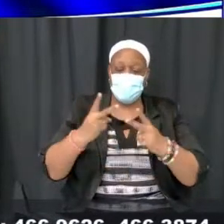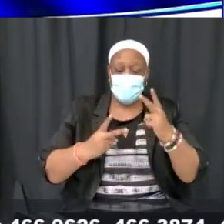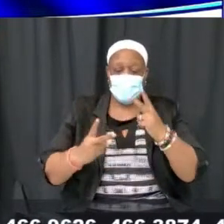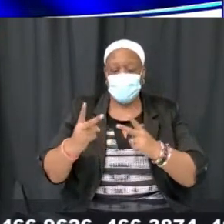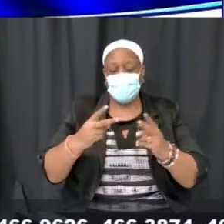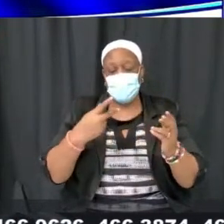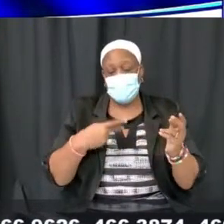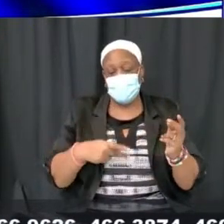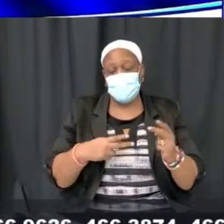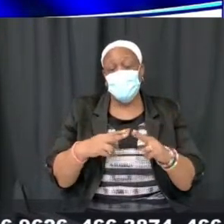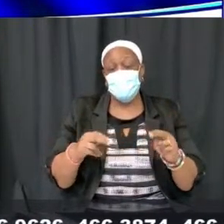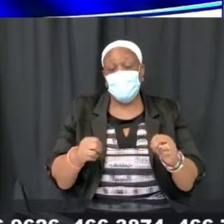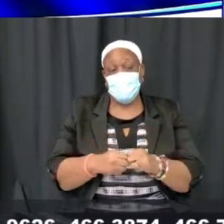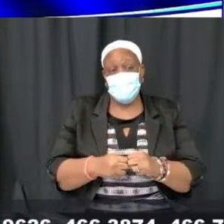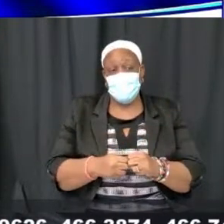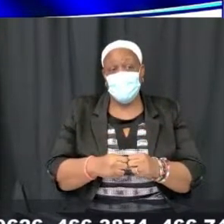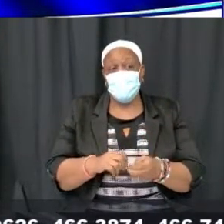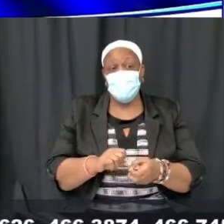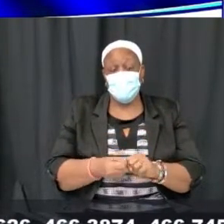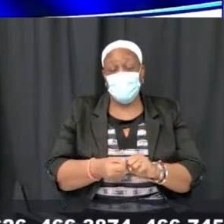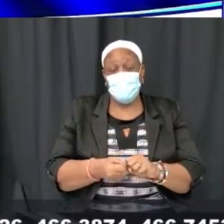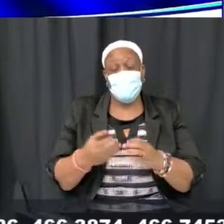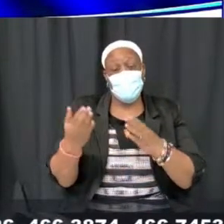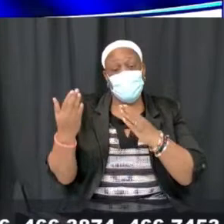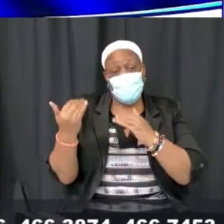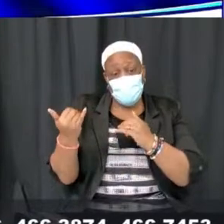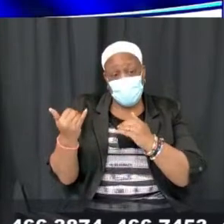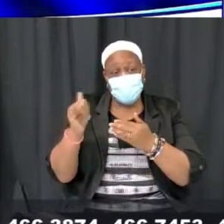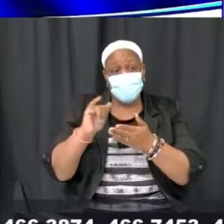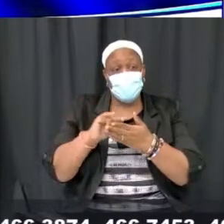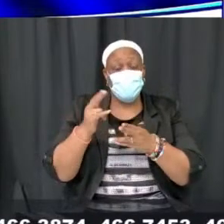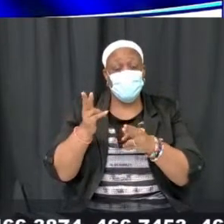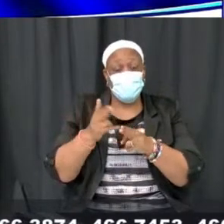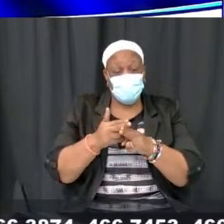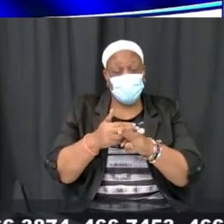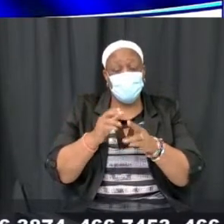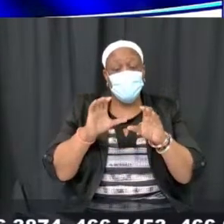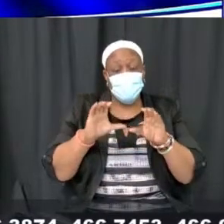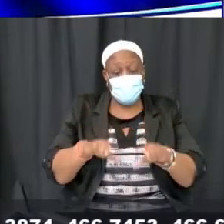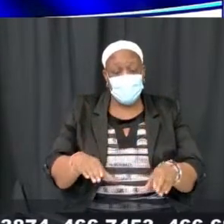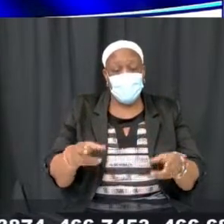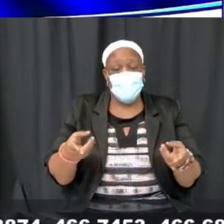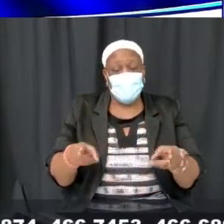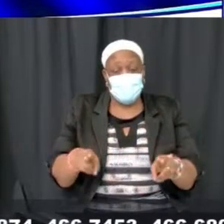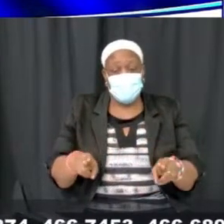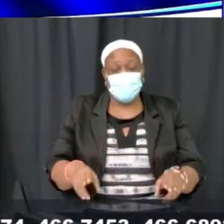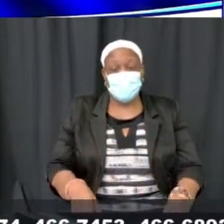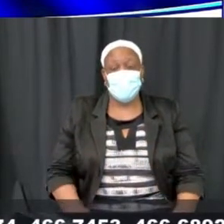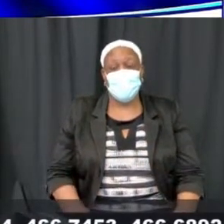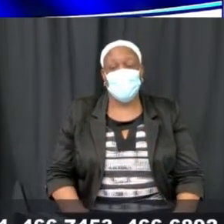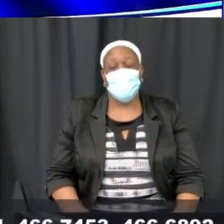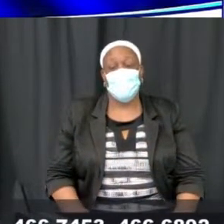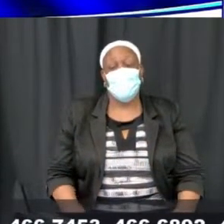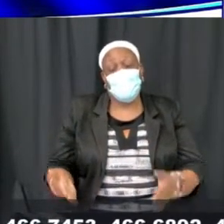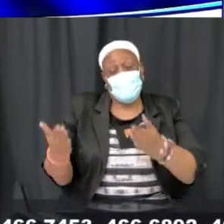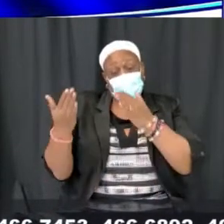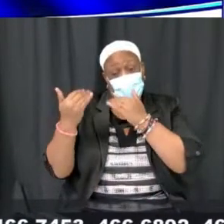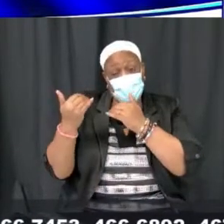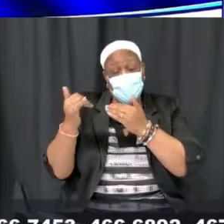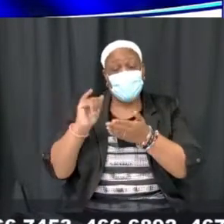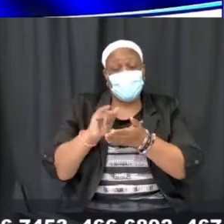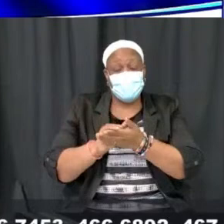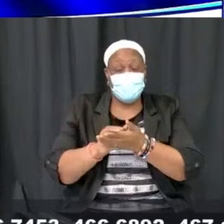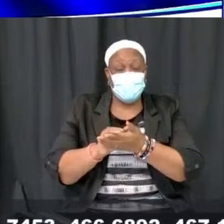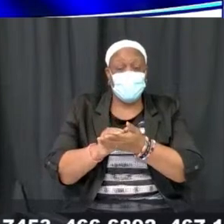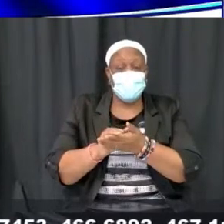in the region, and we are looking at these sectors. We are hoping that the stayover tourist